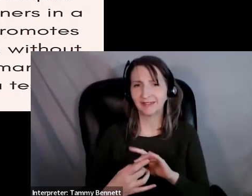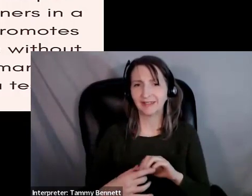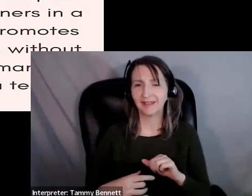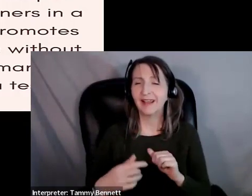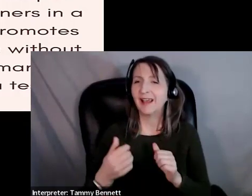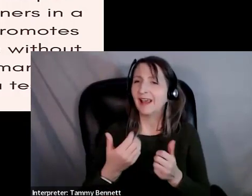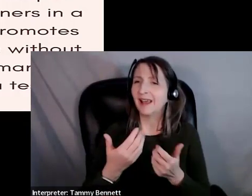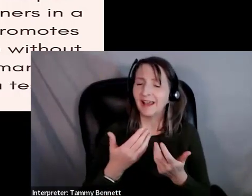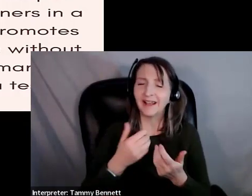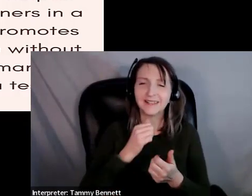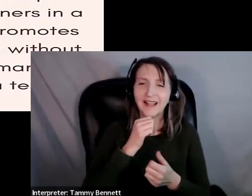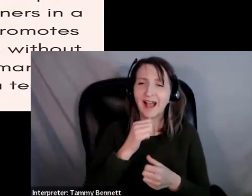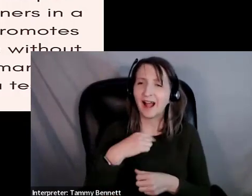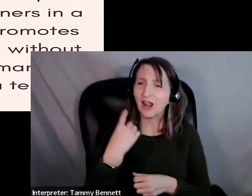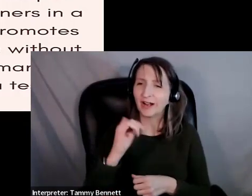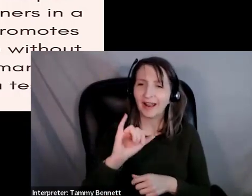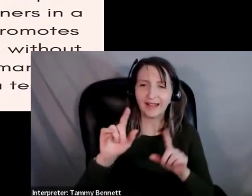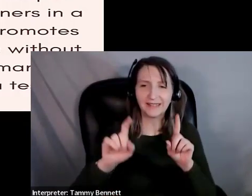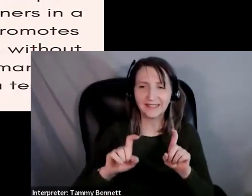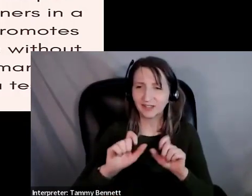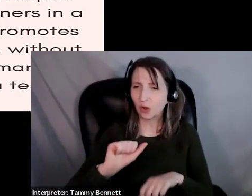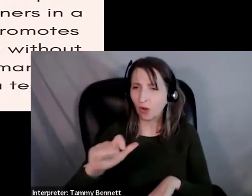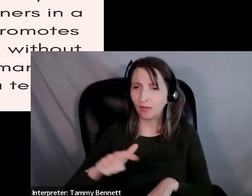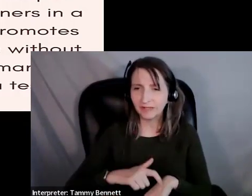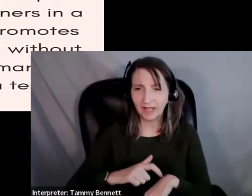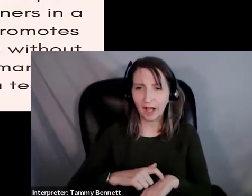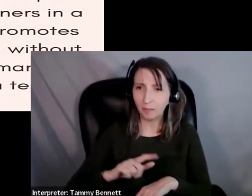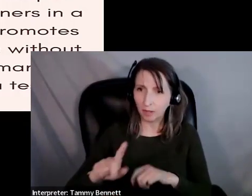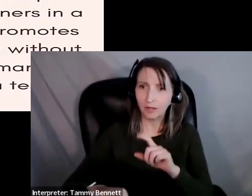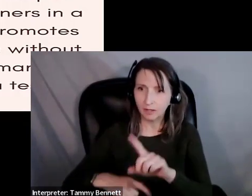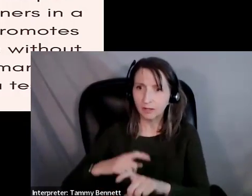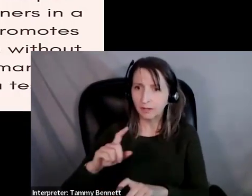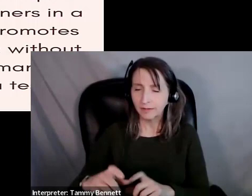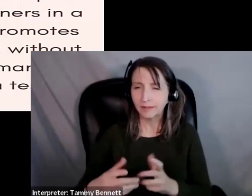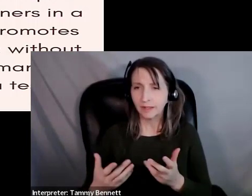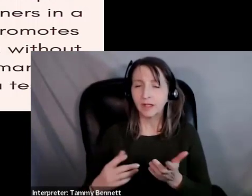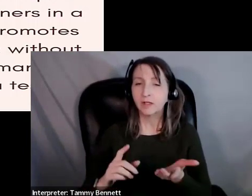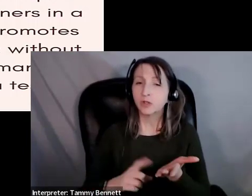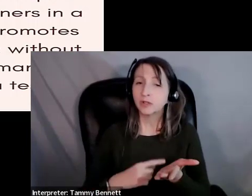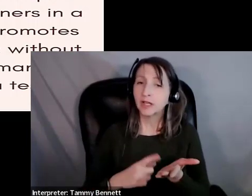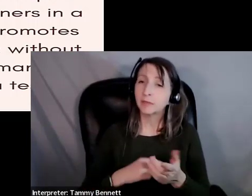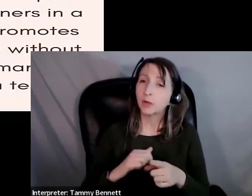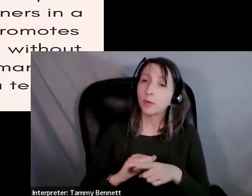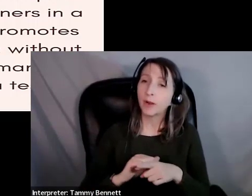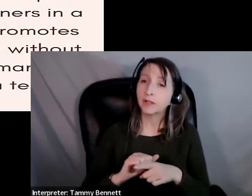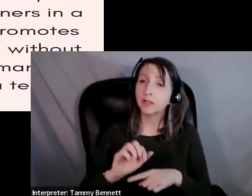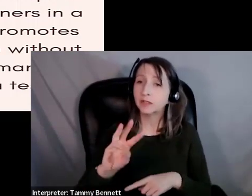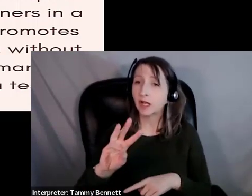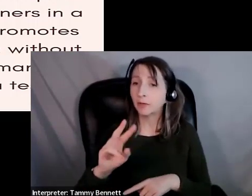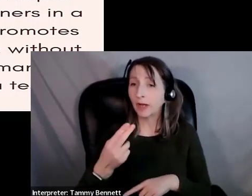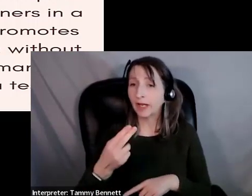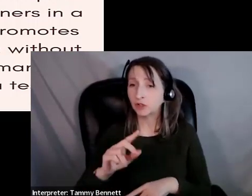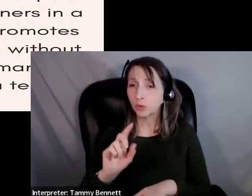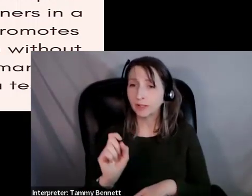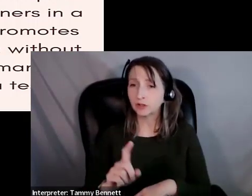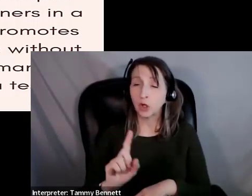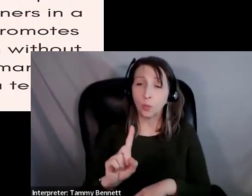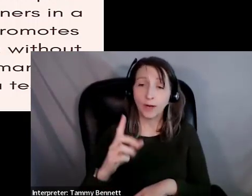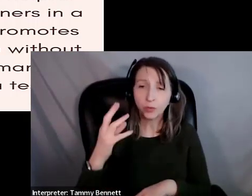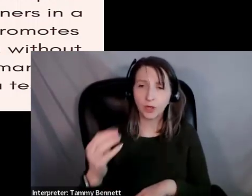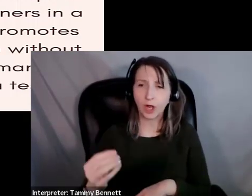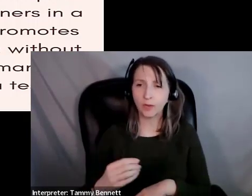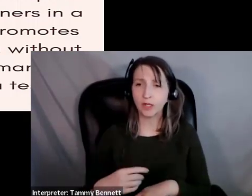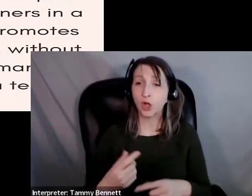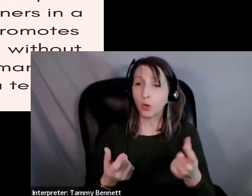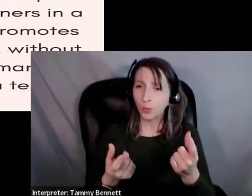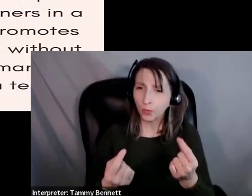is not a test. Um, so very frequently we'll work on, you know, WH questions are, where are you going? What are you doing? How are you going? And it